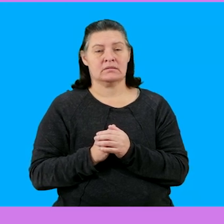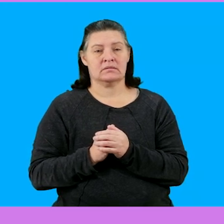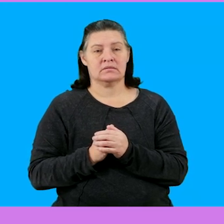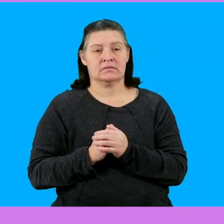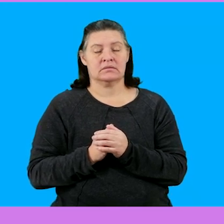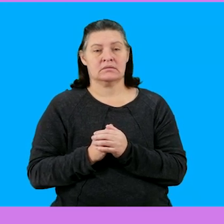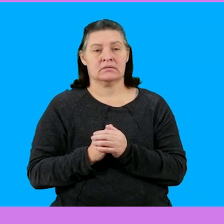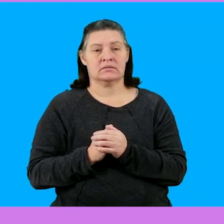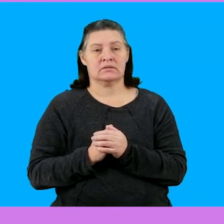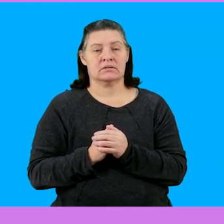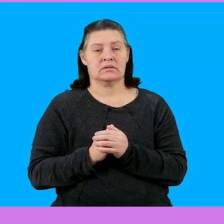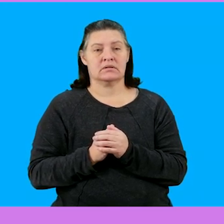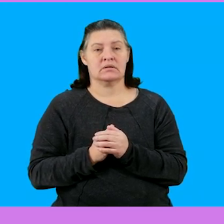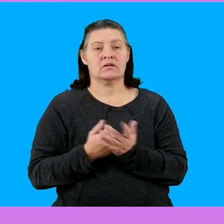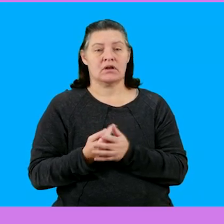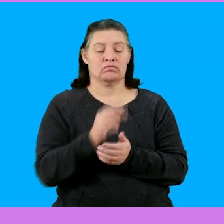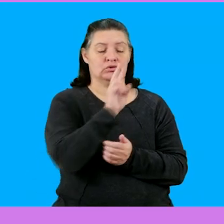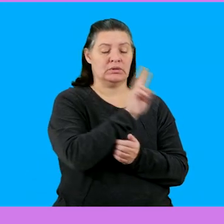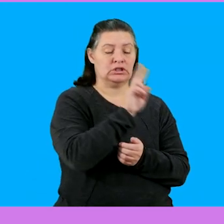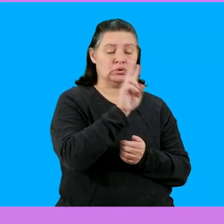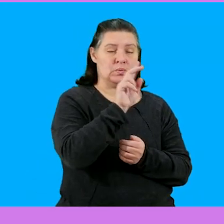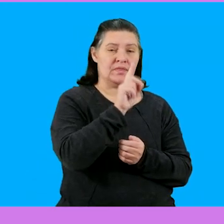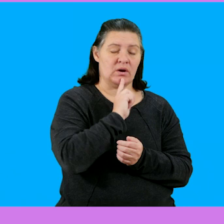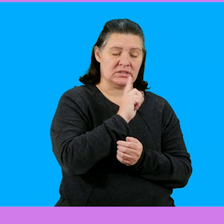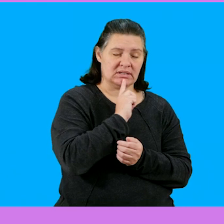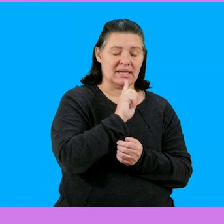right? So what will that amount to? It's where I take the